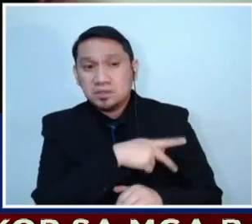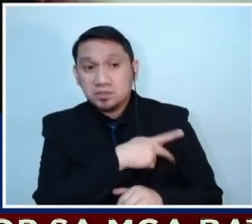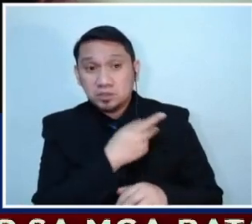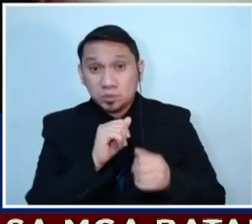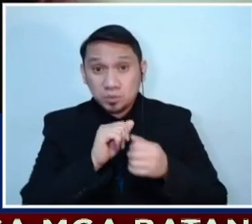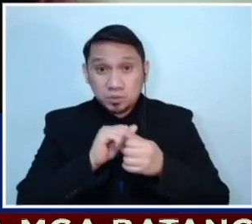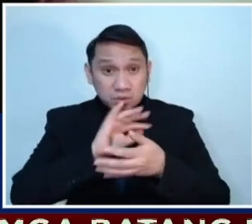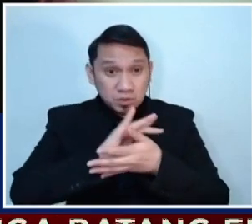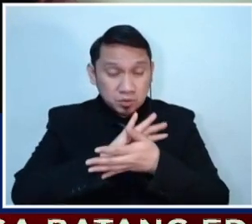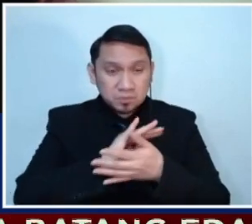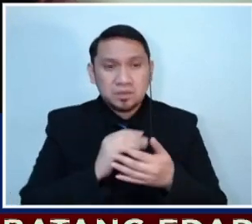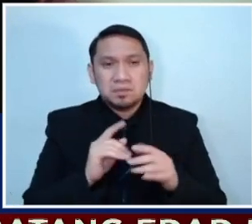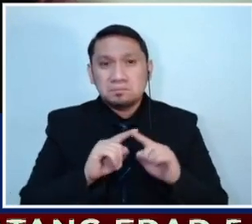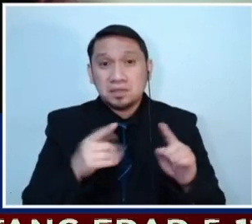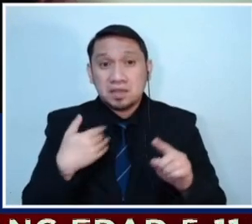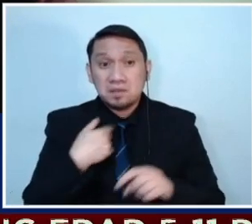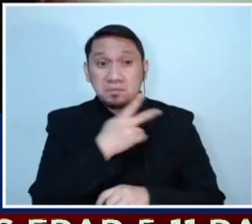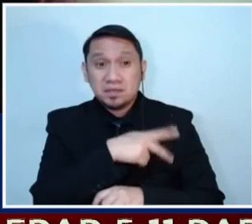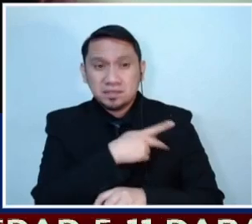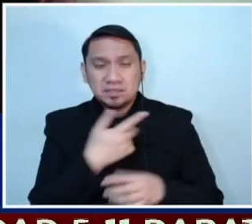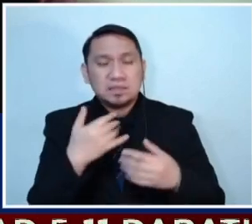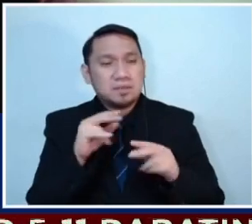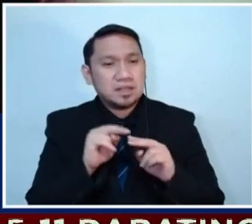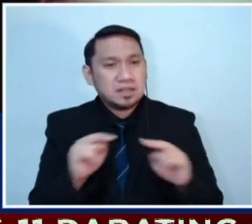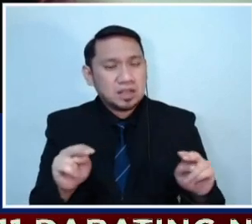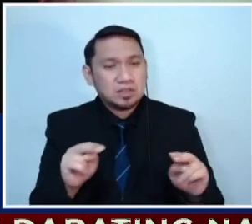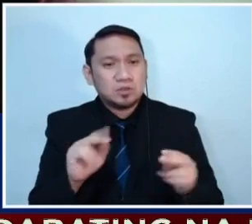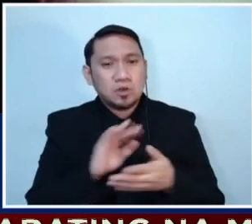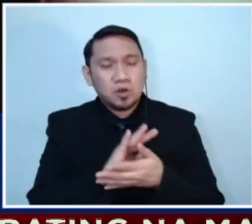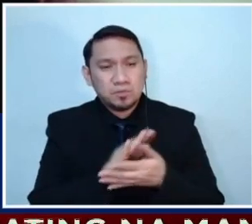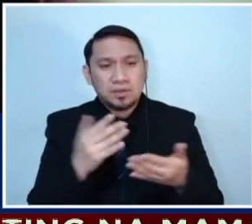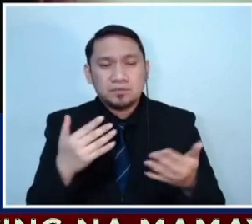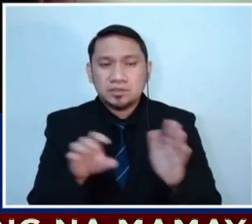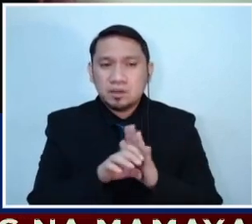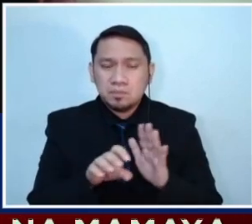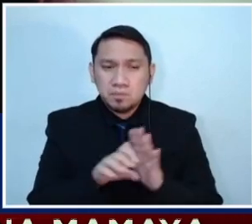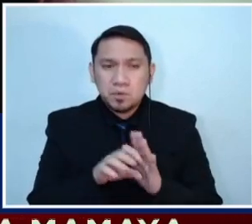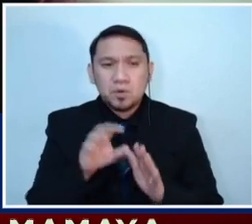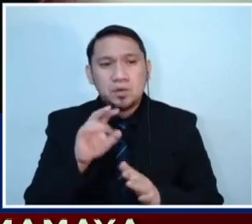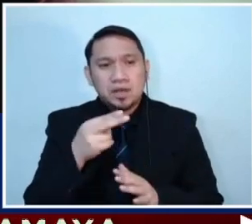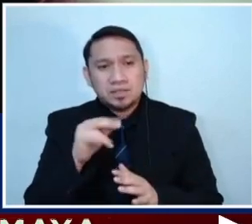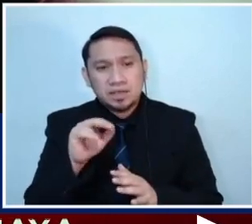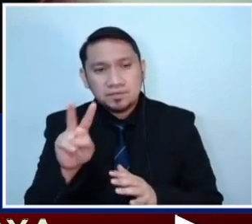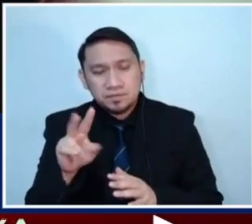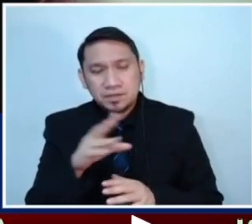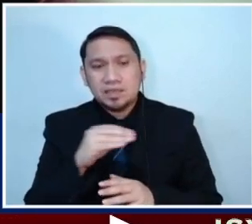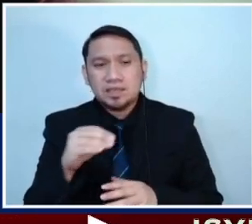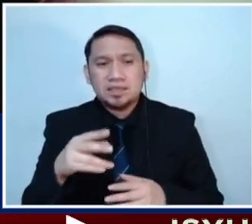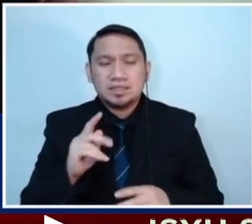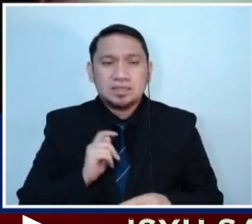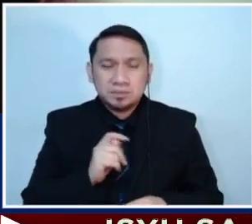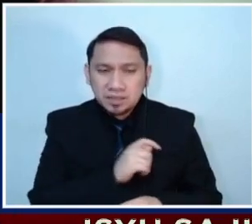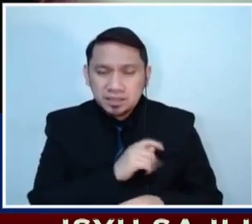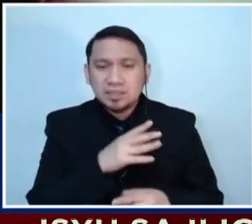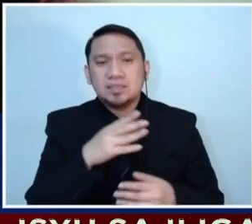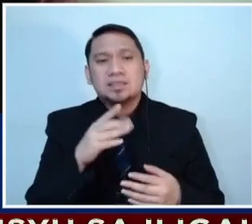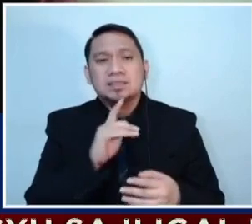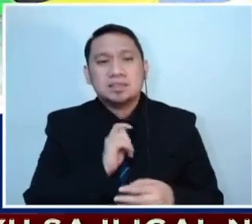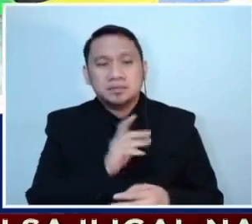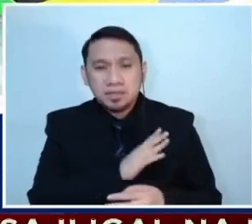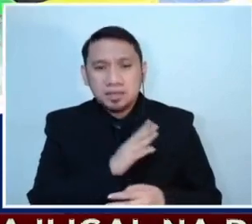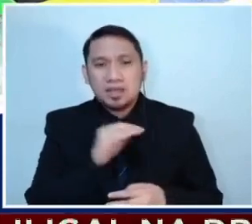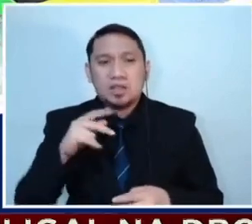patients that are non-COVID like HIV, tuberculosis, dengue, and leptospirosis, and of course,